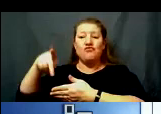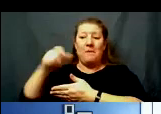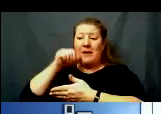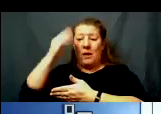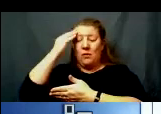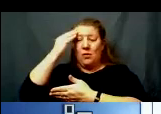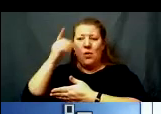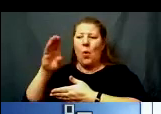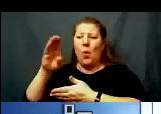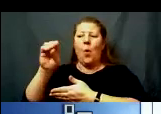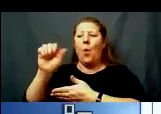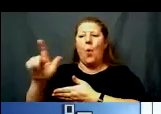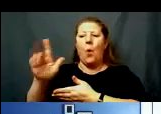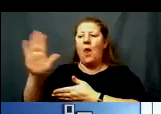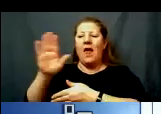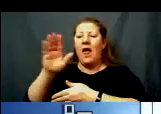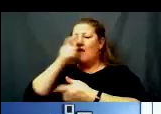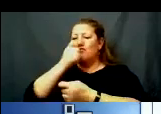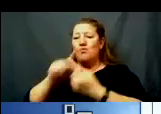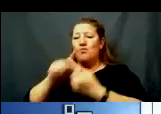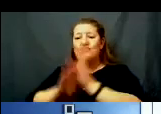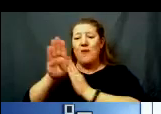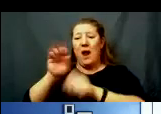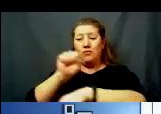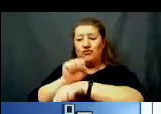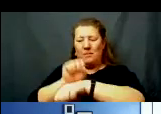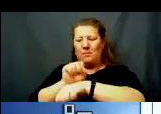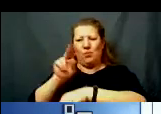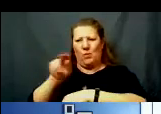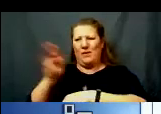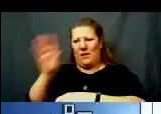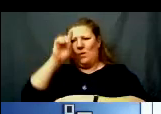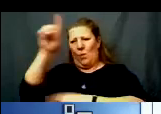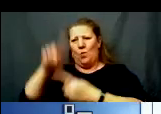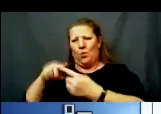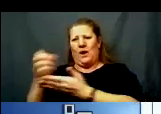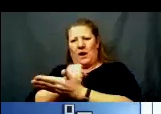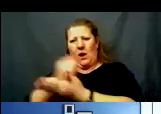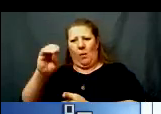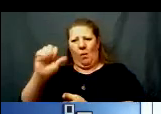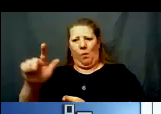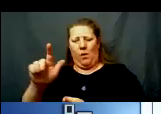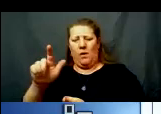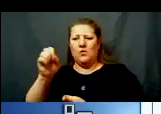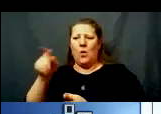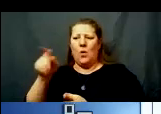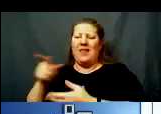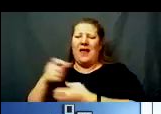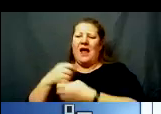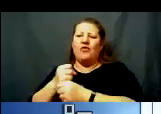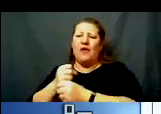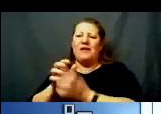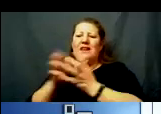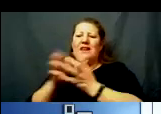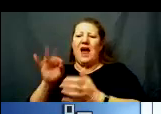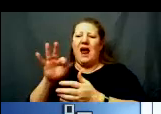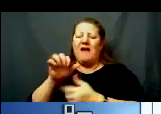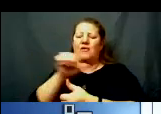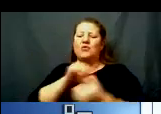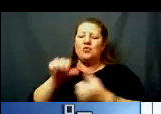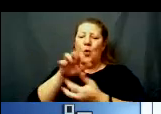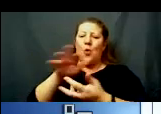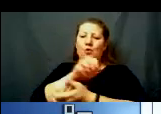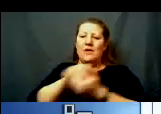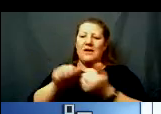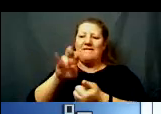They're interested in getting coal, mining coal. This creates enormous ecological and social violence and destruction. Why